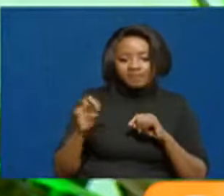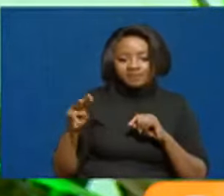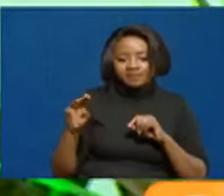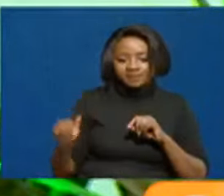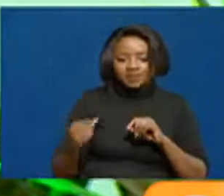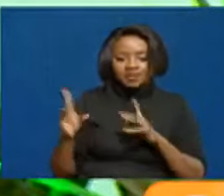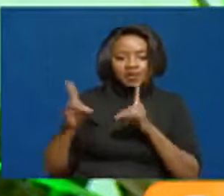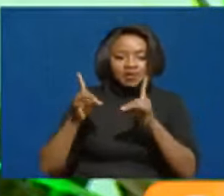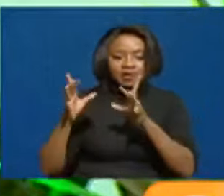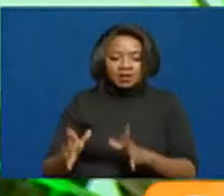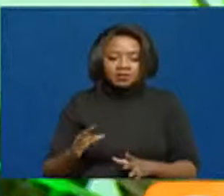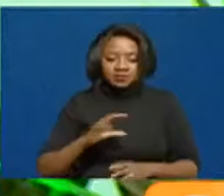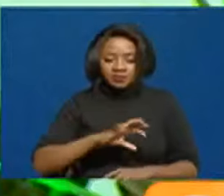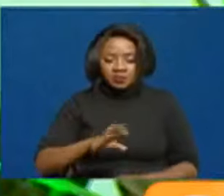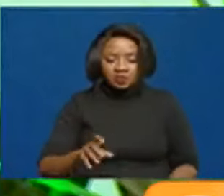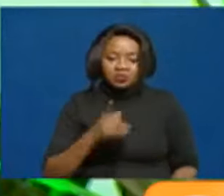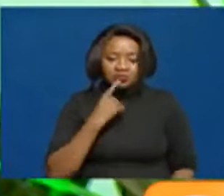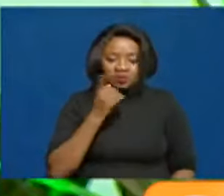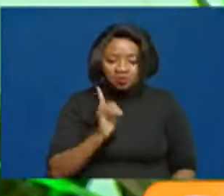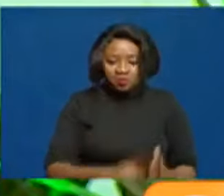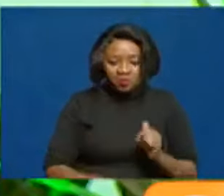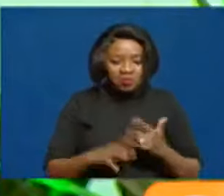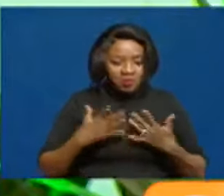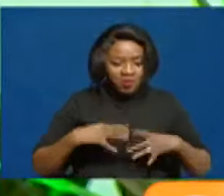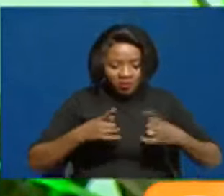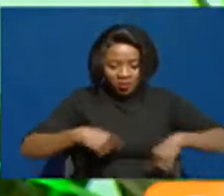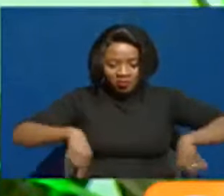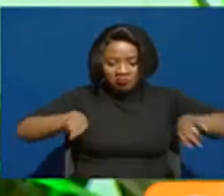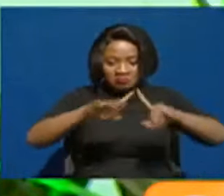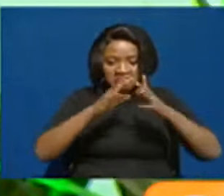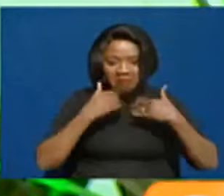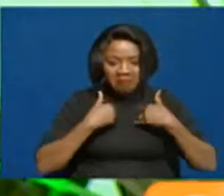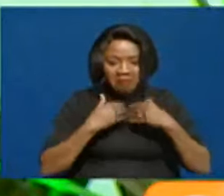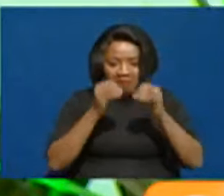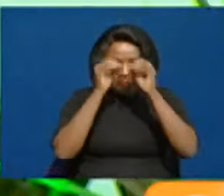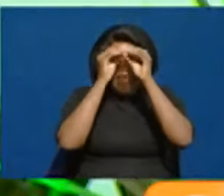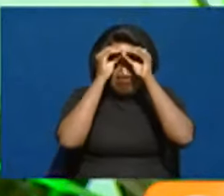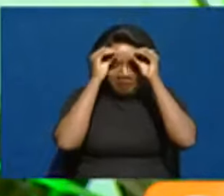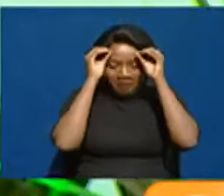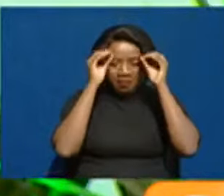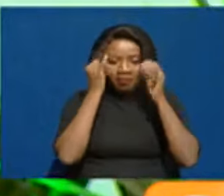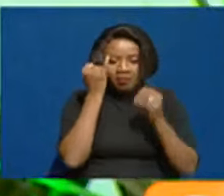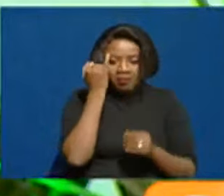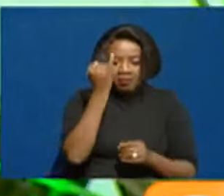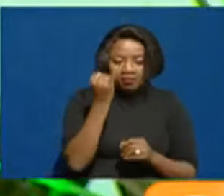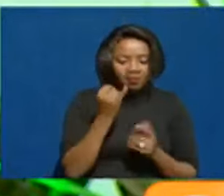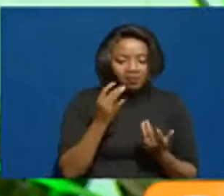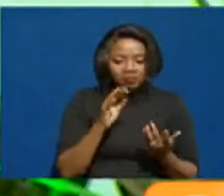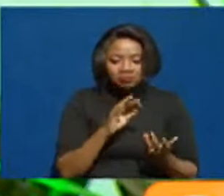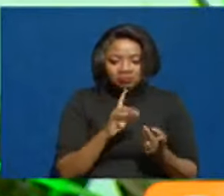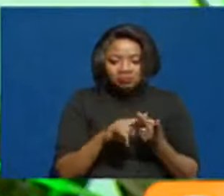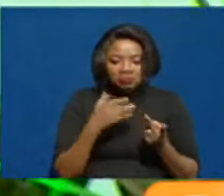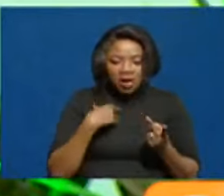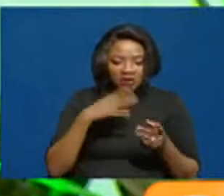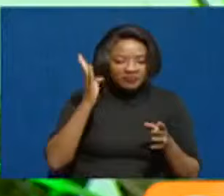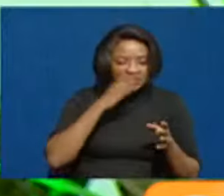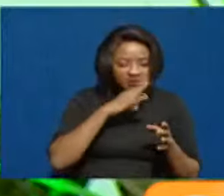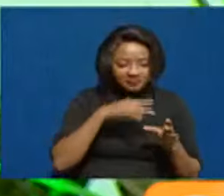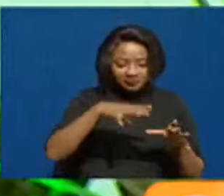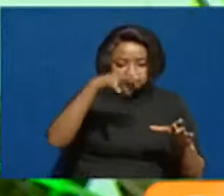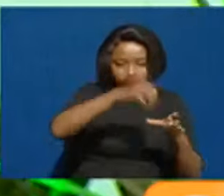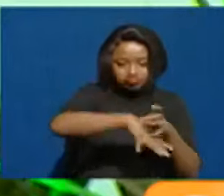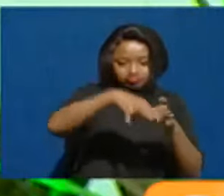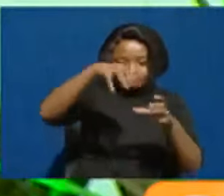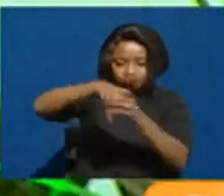county director said, people don't have the infrastructure. They don't have what you call the bins, the money